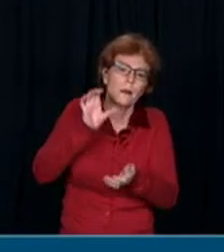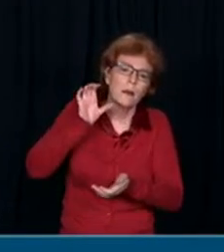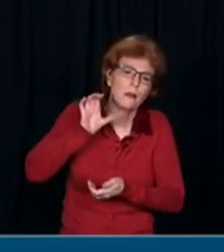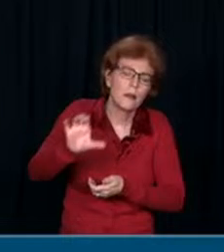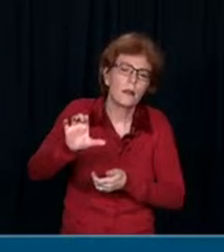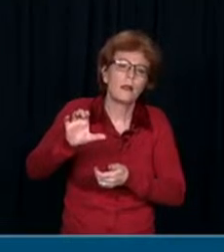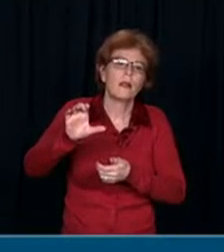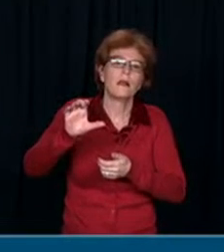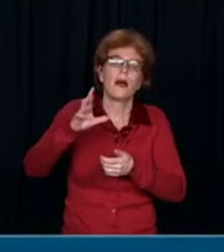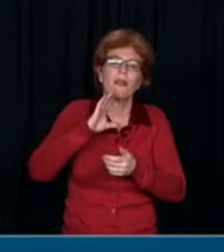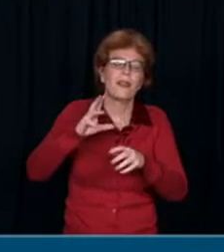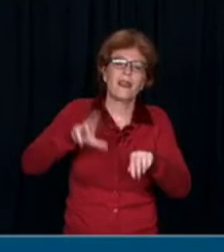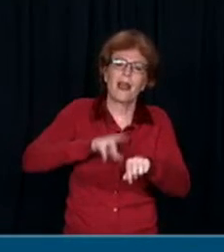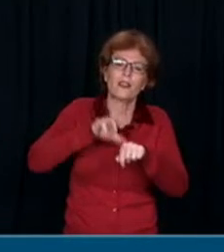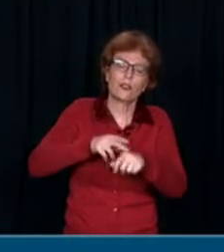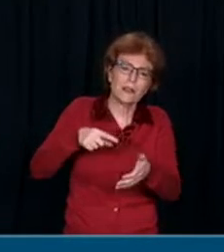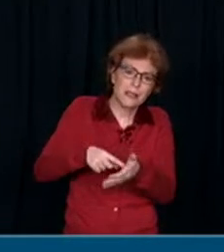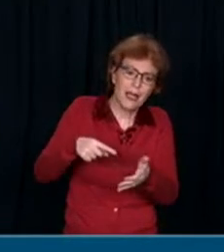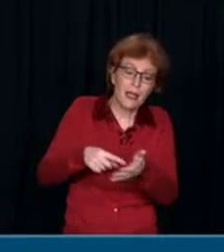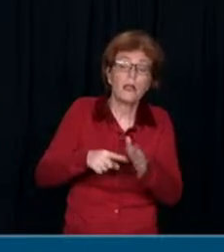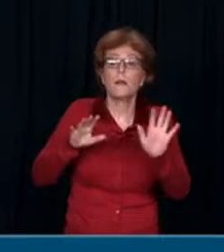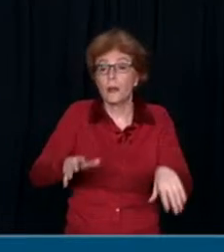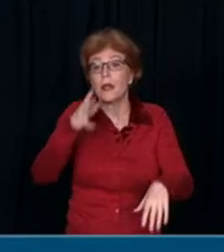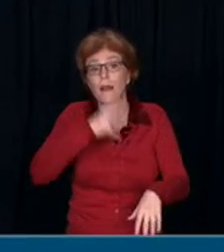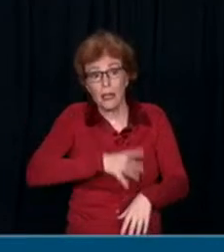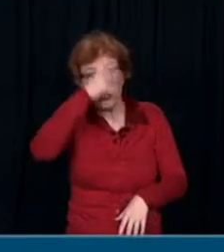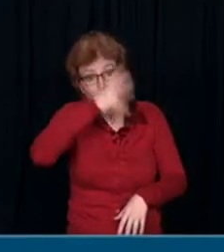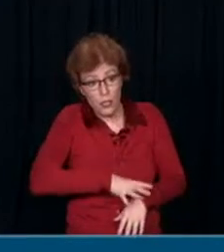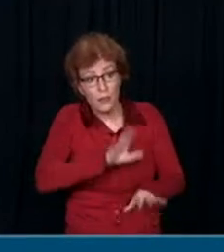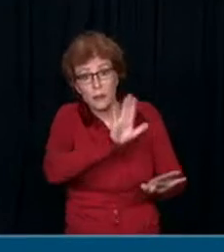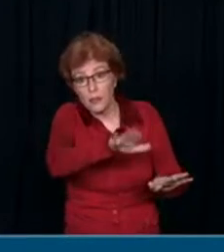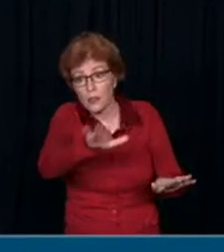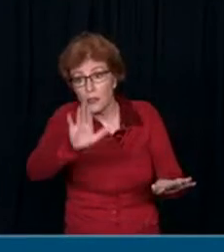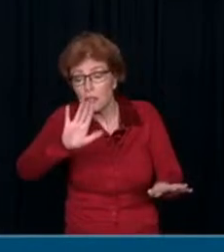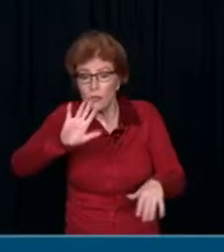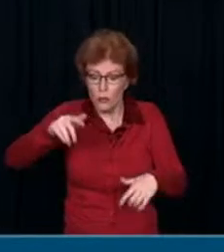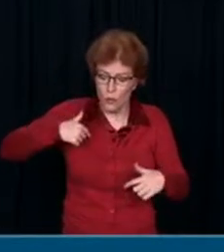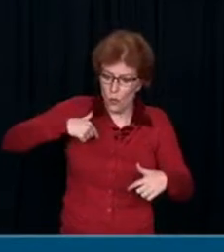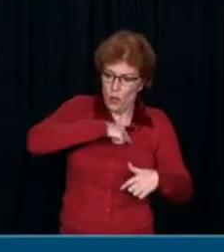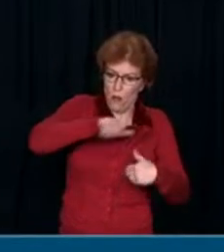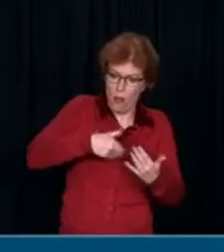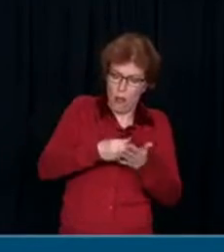the national debt. But ladies and gentlemen, we all pay